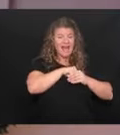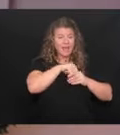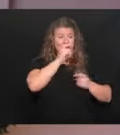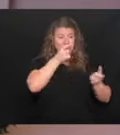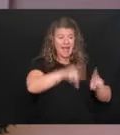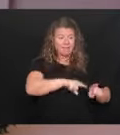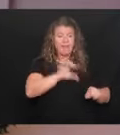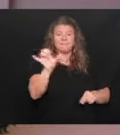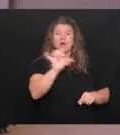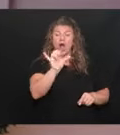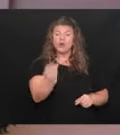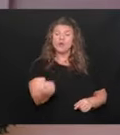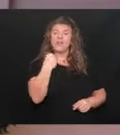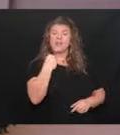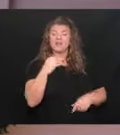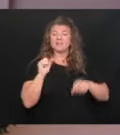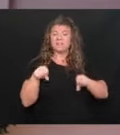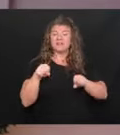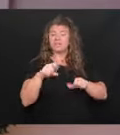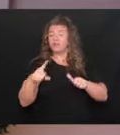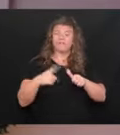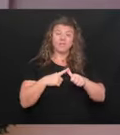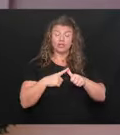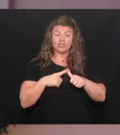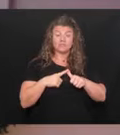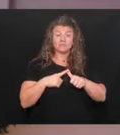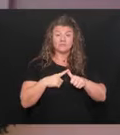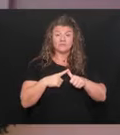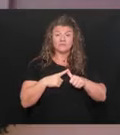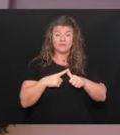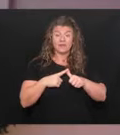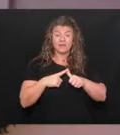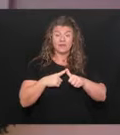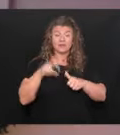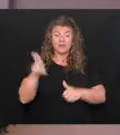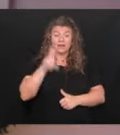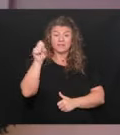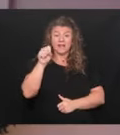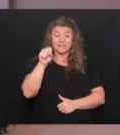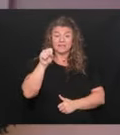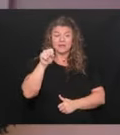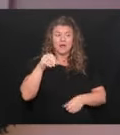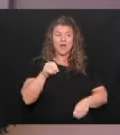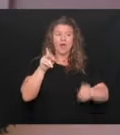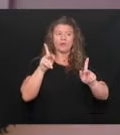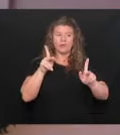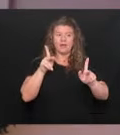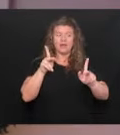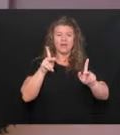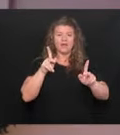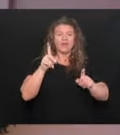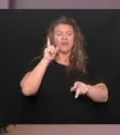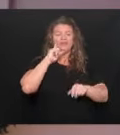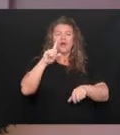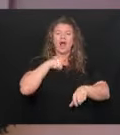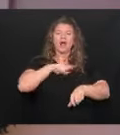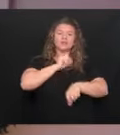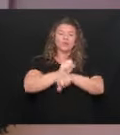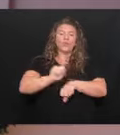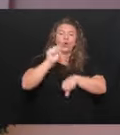potentially as a, first in the United States opportunity to perhaps work with these